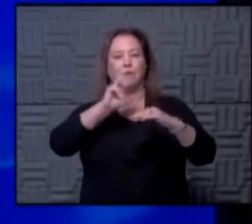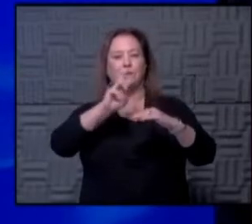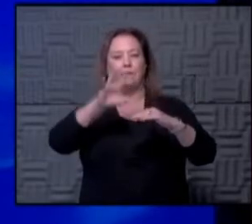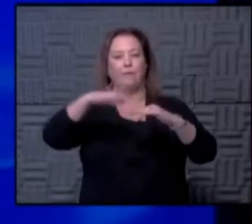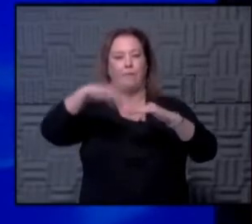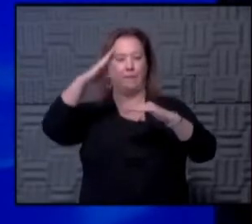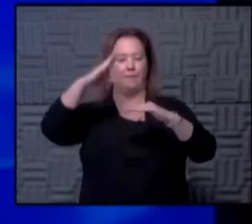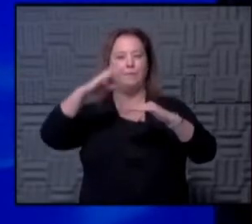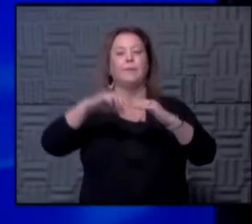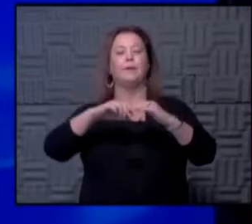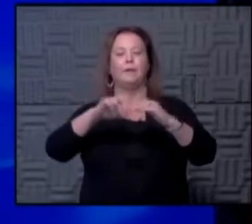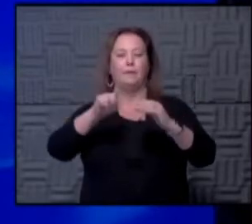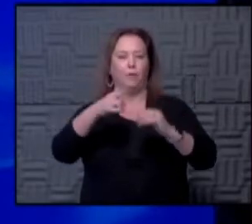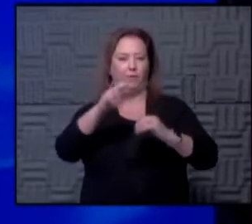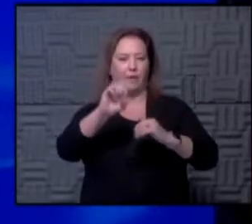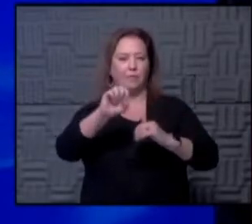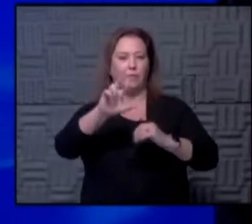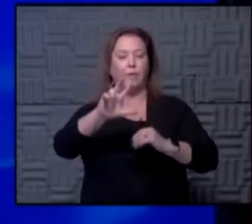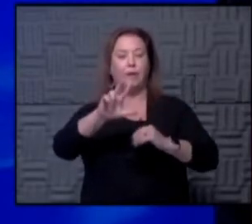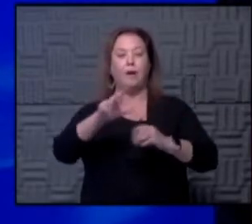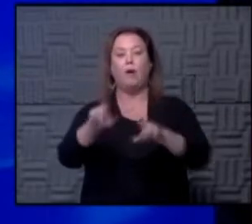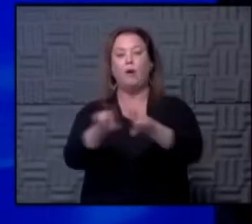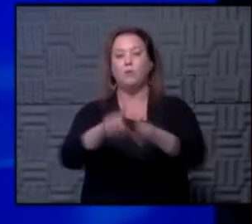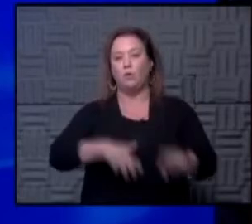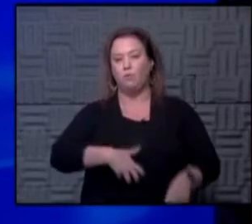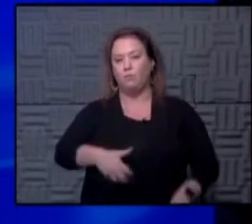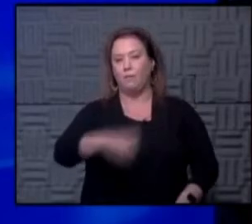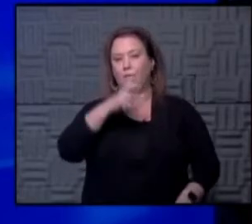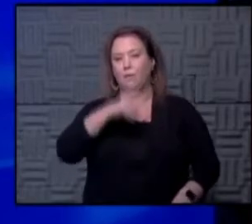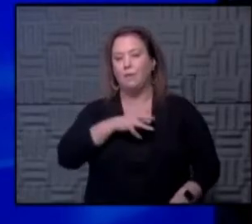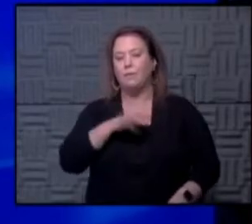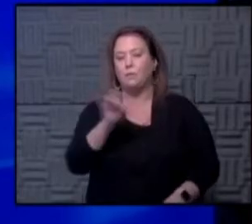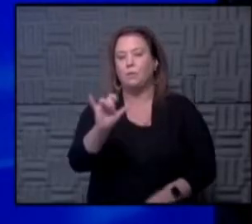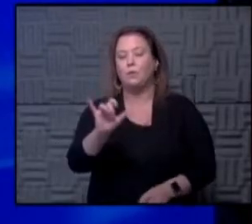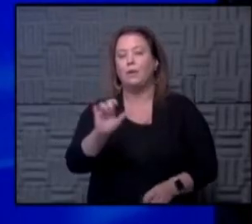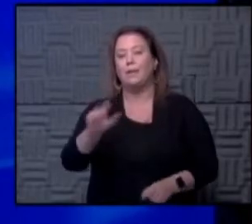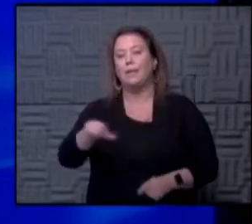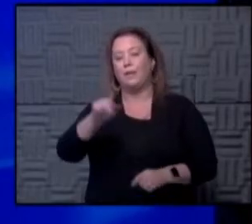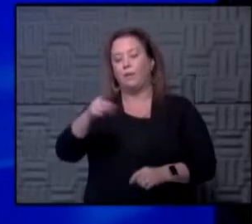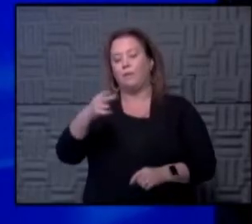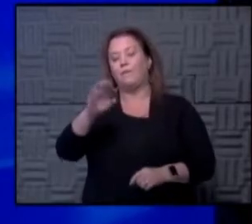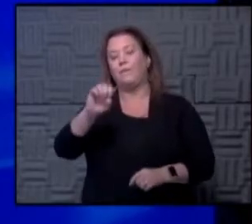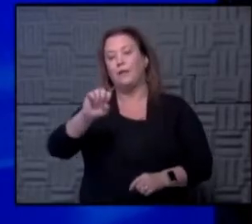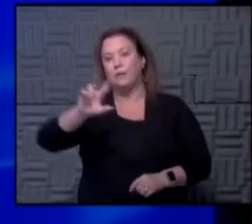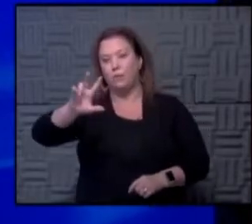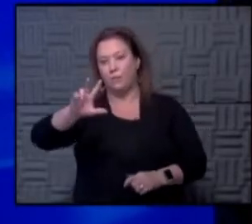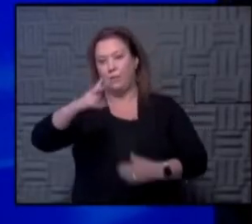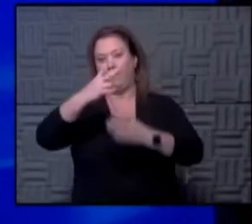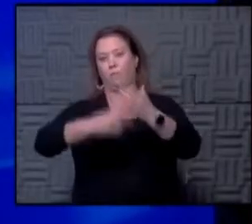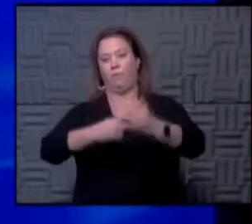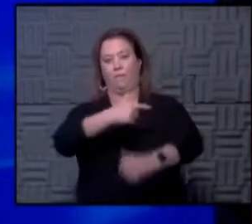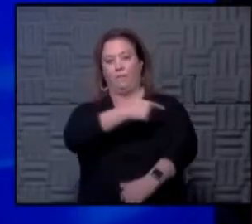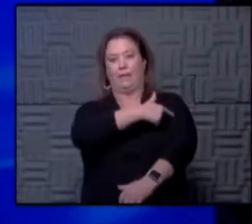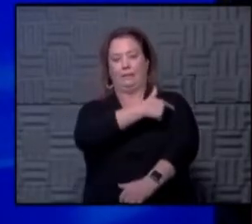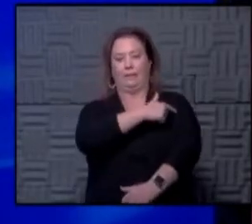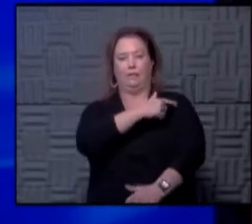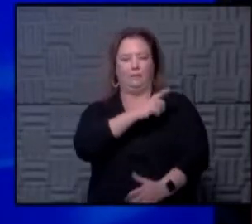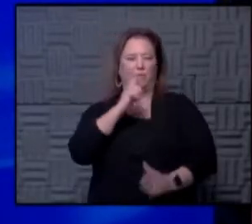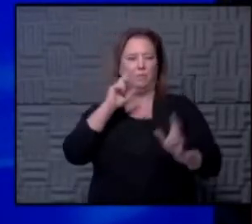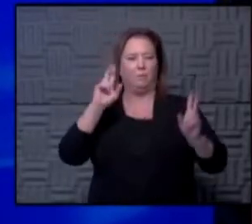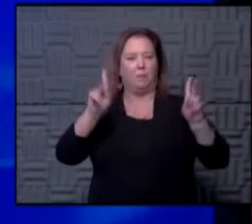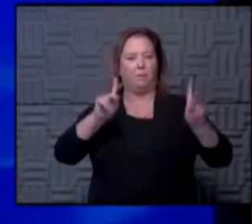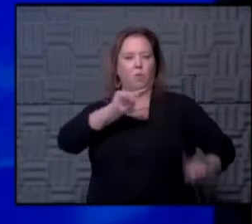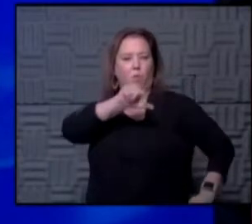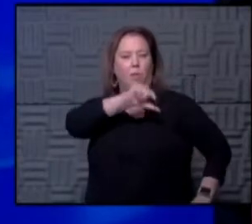diseases, and also pregnant women. And the other thing to note about that phase 3 trial group for both of these vaccine candidates is that